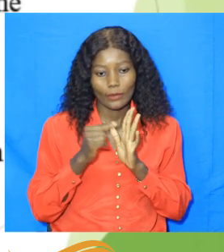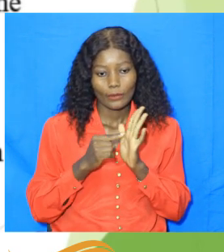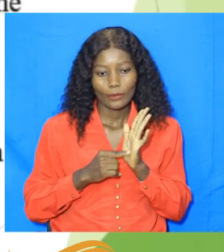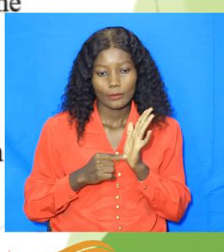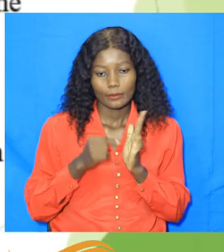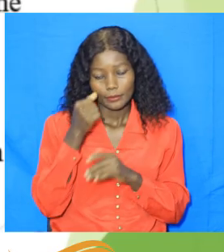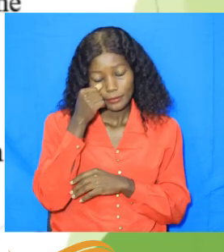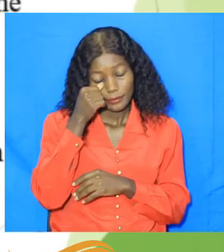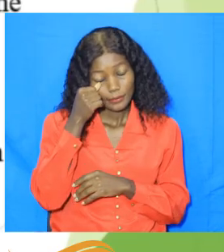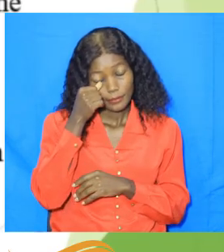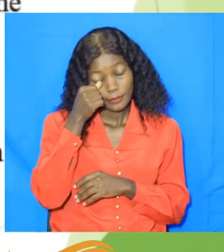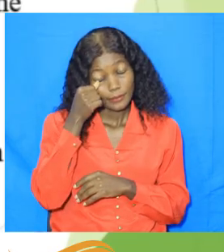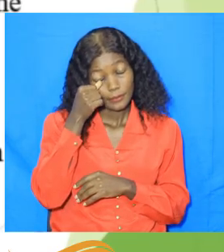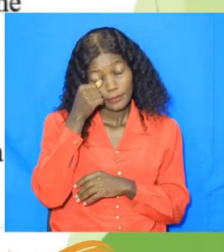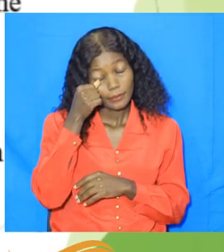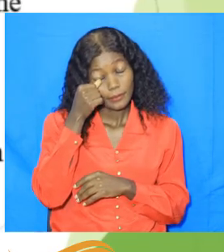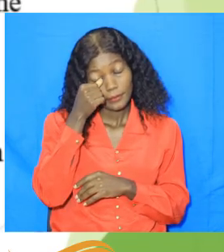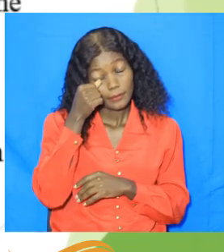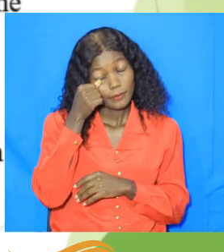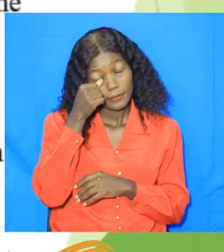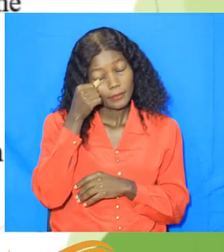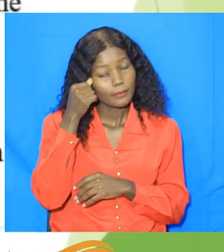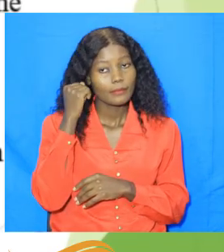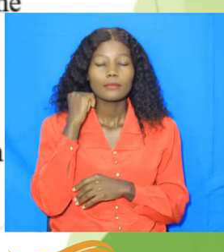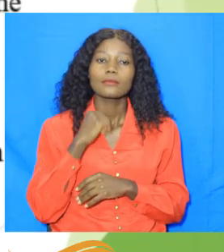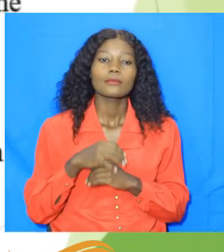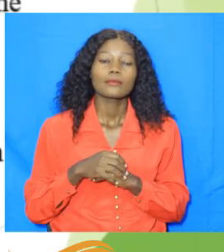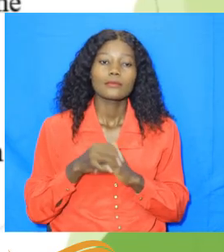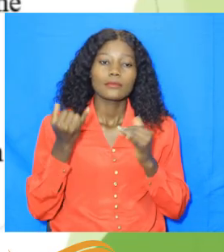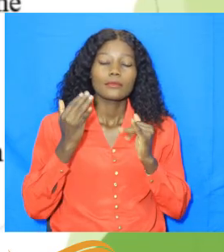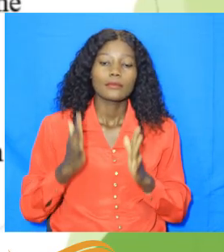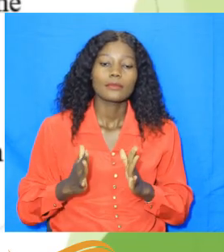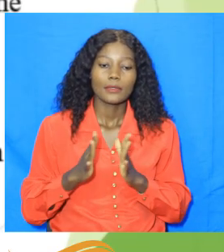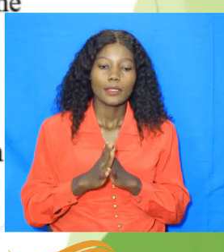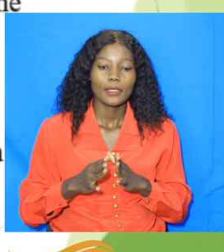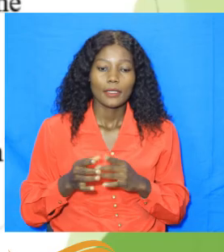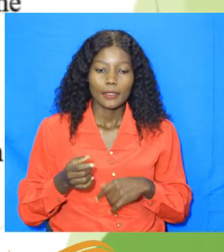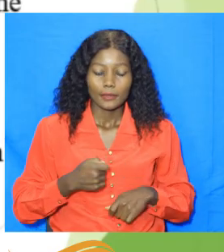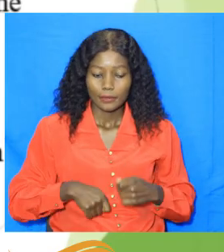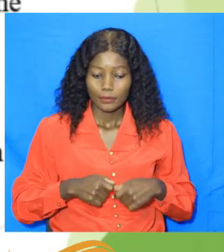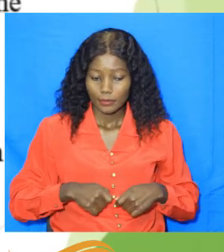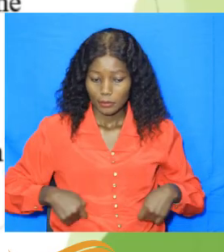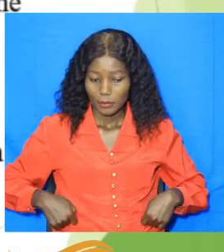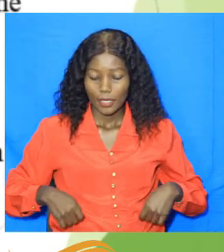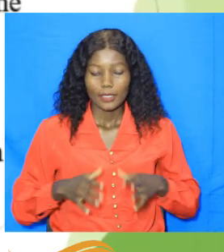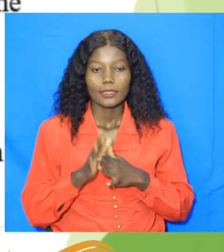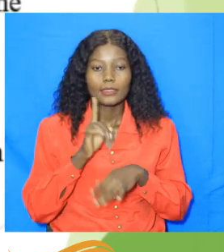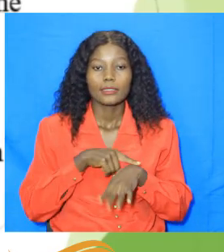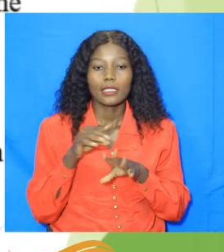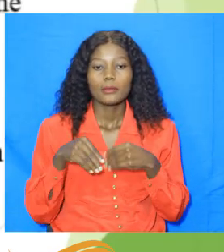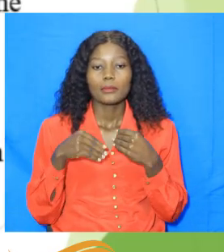the athlete's uh, belt while giving the